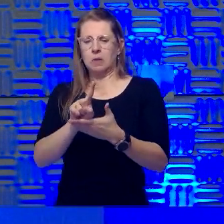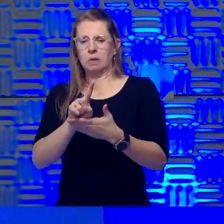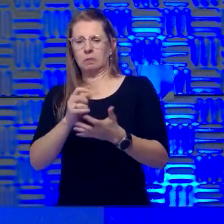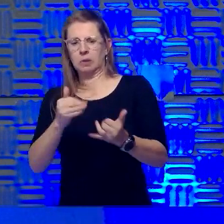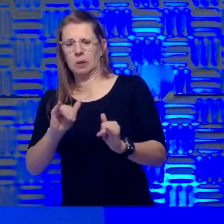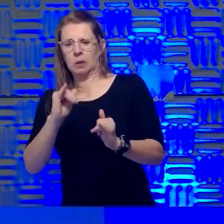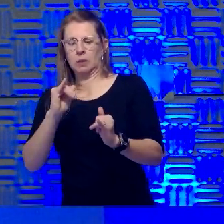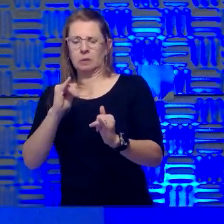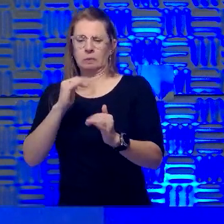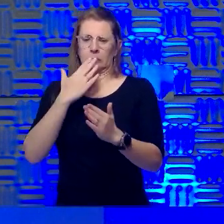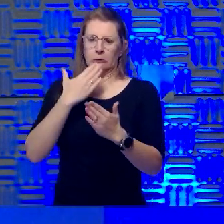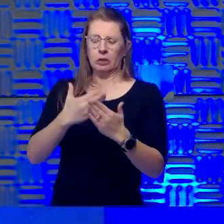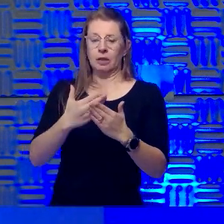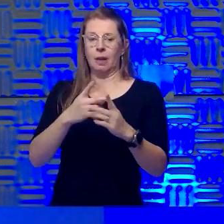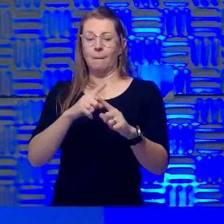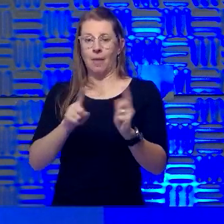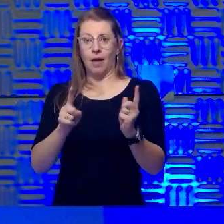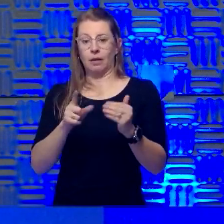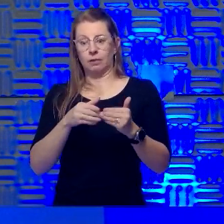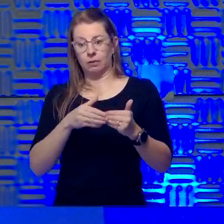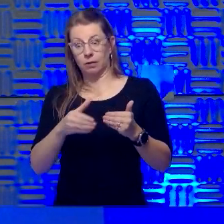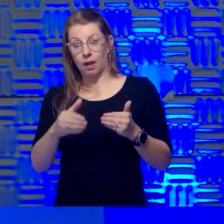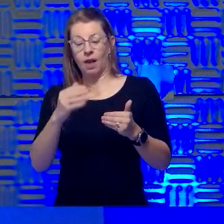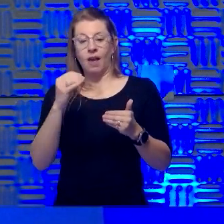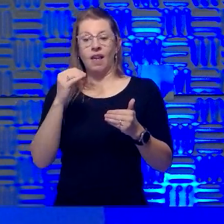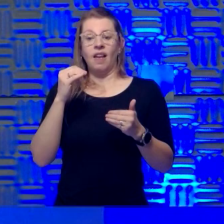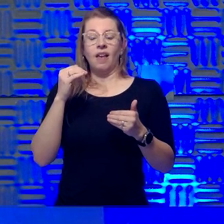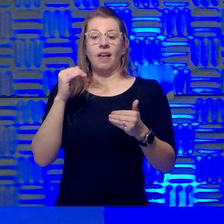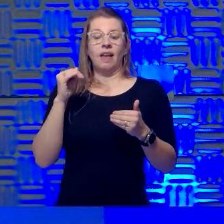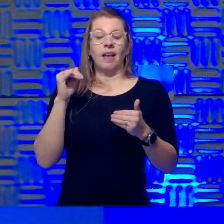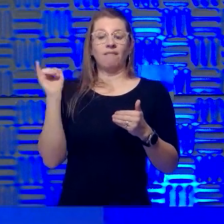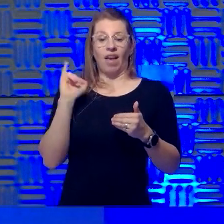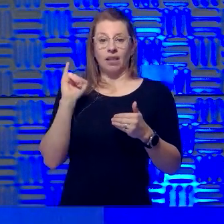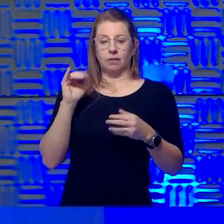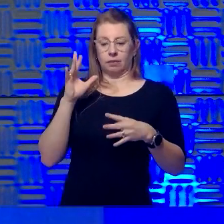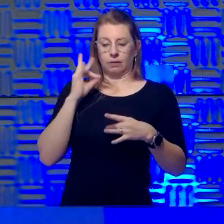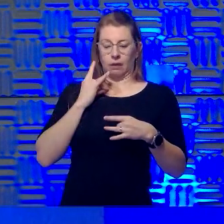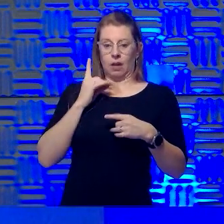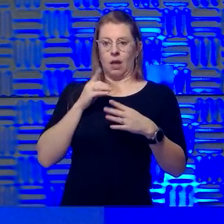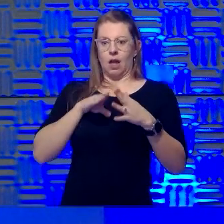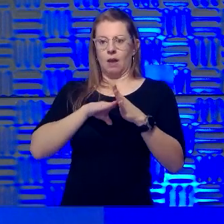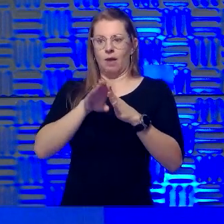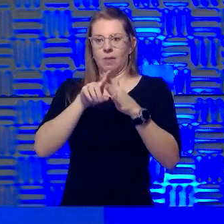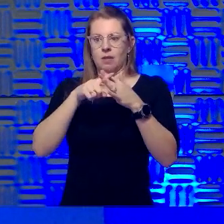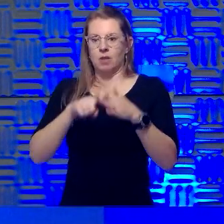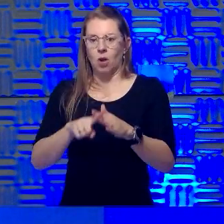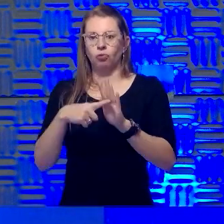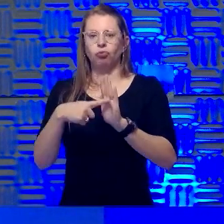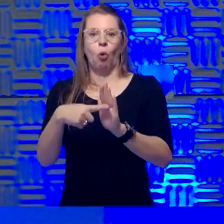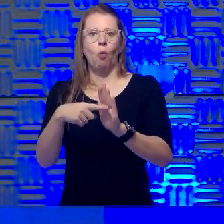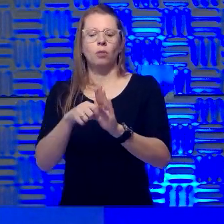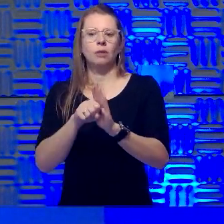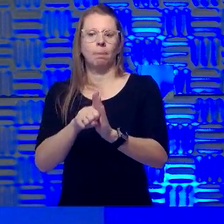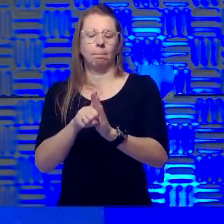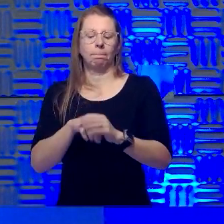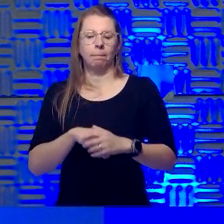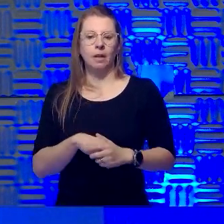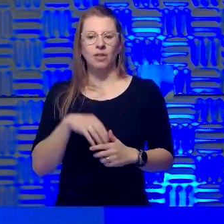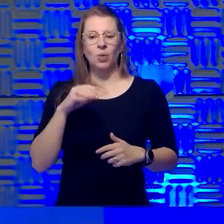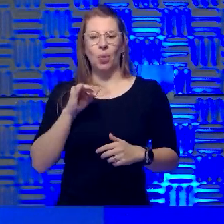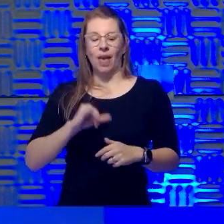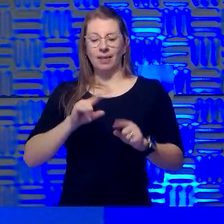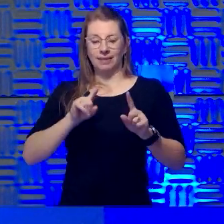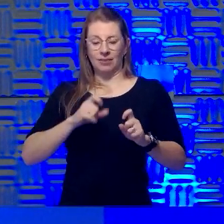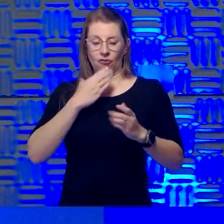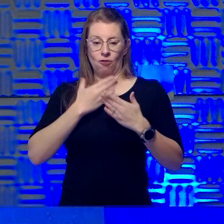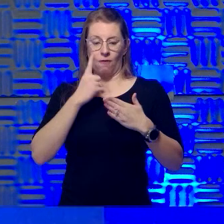that, you can start to either have been infected or start to develop symptoms. And so doing the PCR test is good for that point in time. So